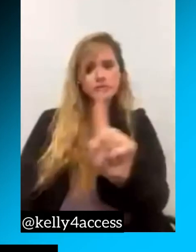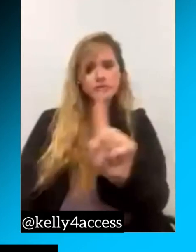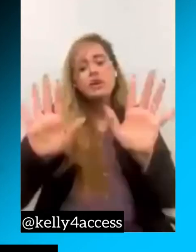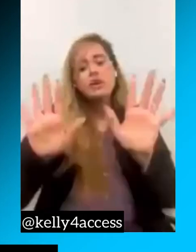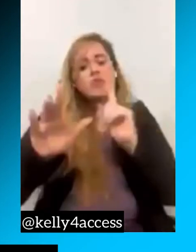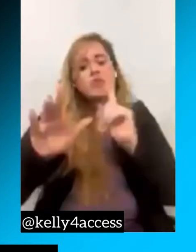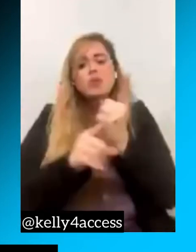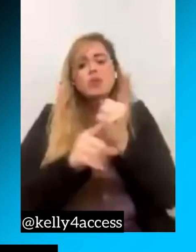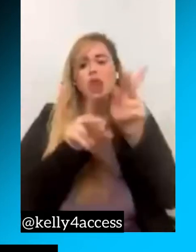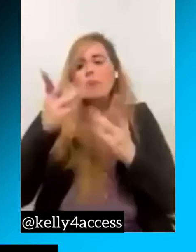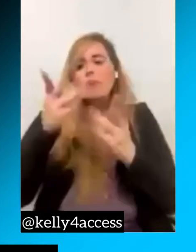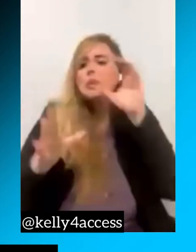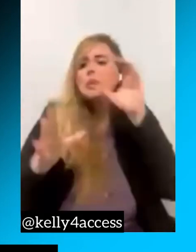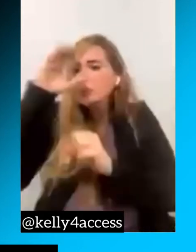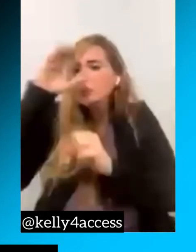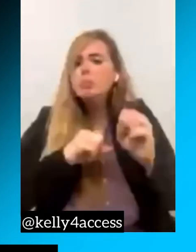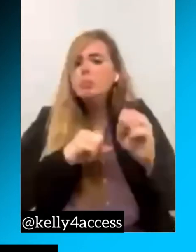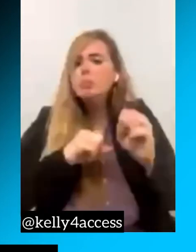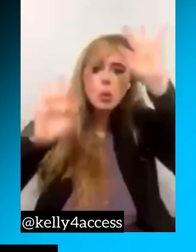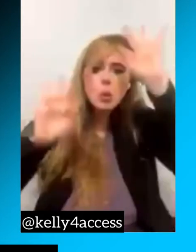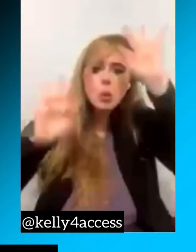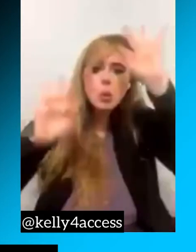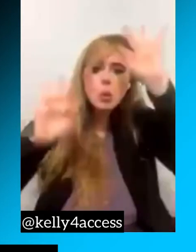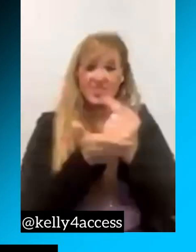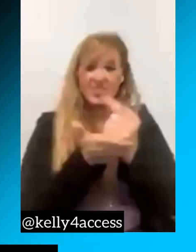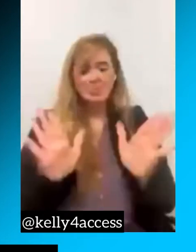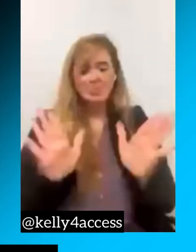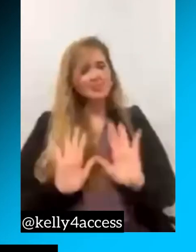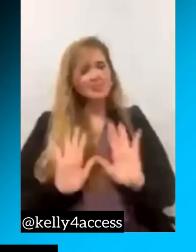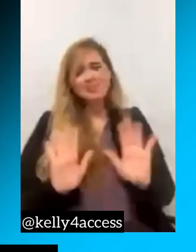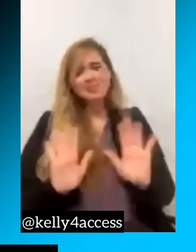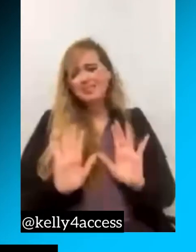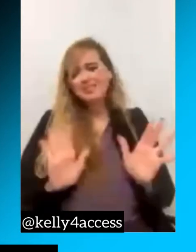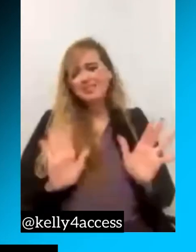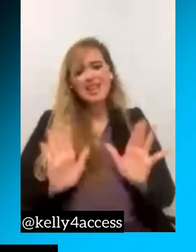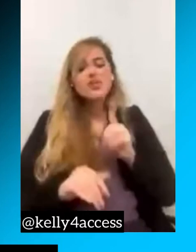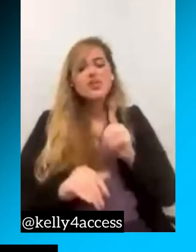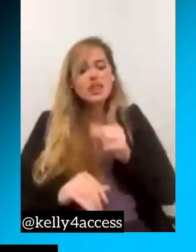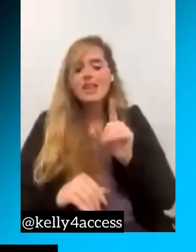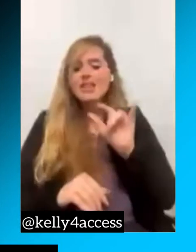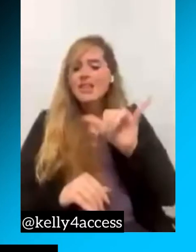because it is not a kink. It's not.